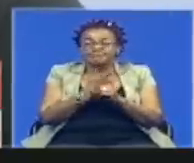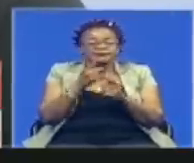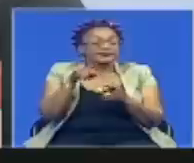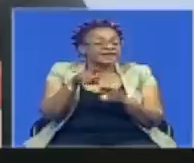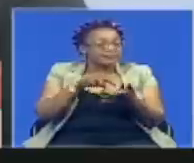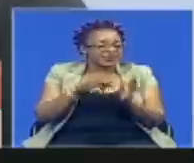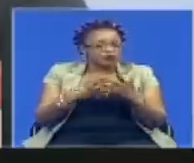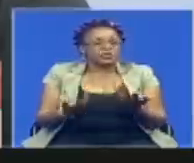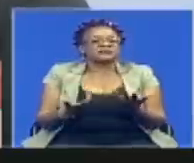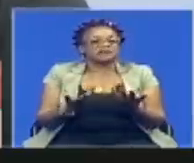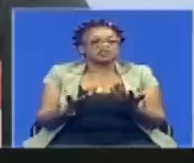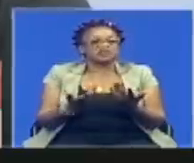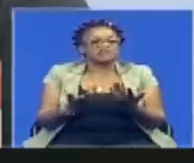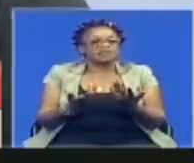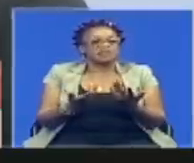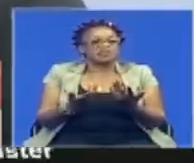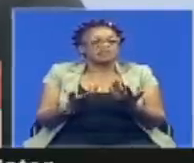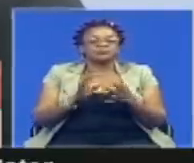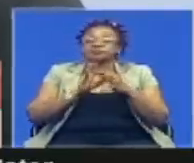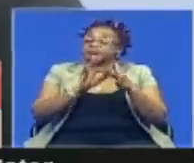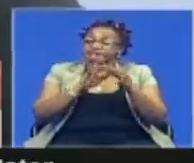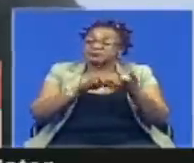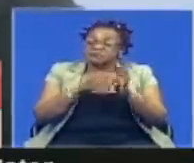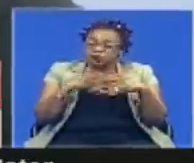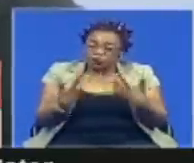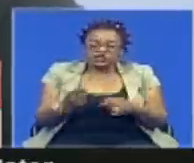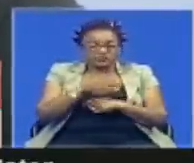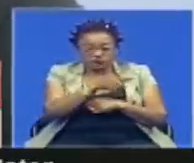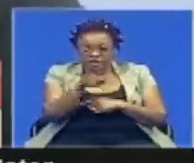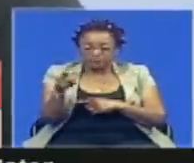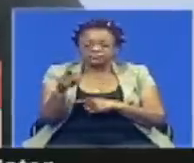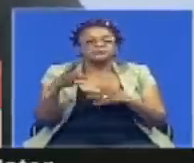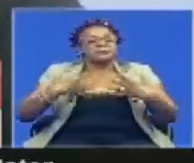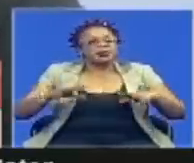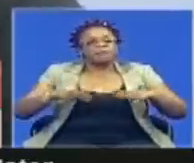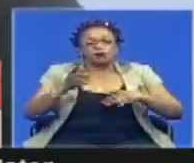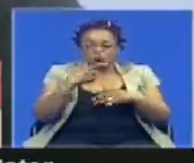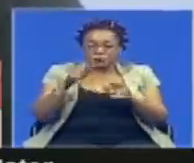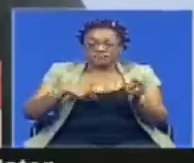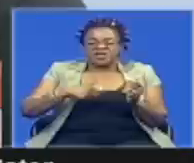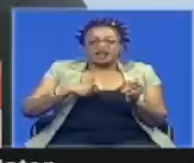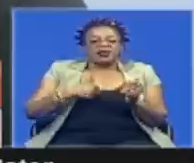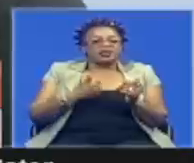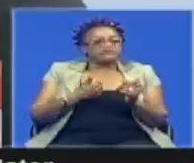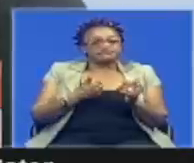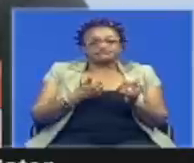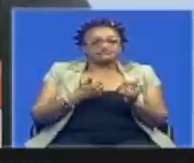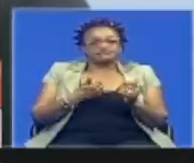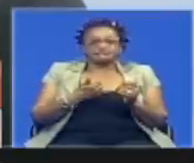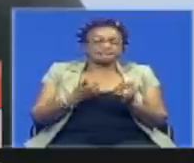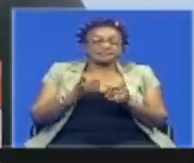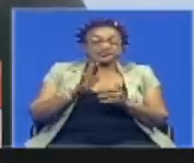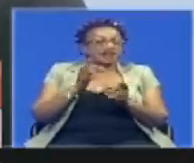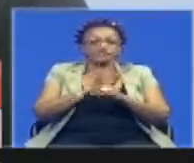mean? What does it mean? What does unity mean for them? What mm-hmm. does unity mean for the people who feel that they have